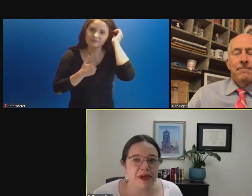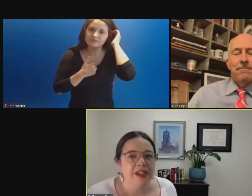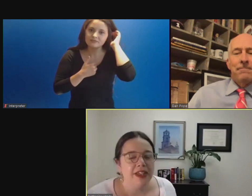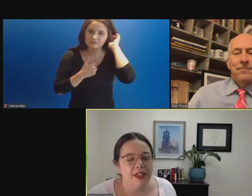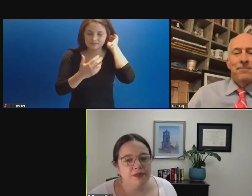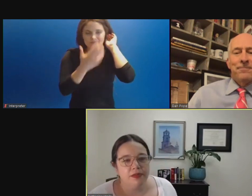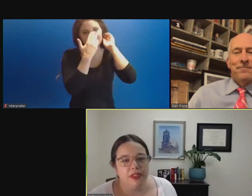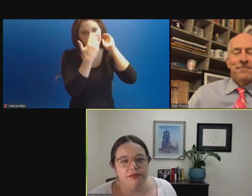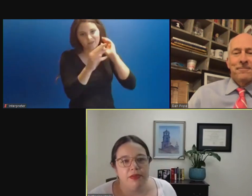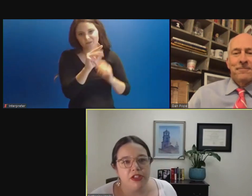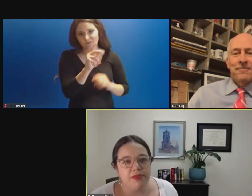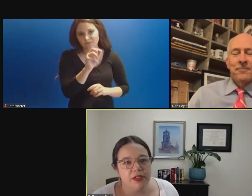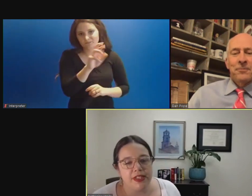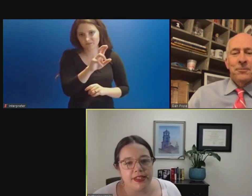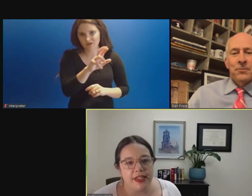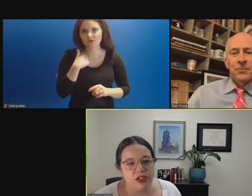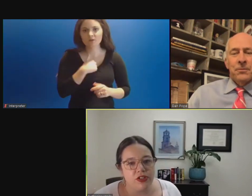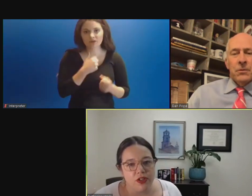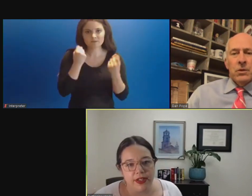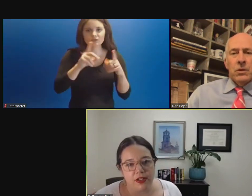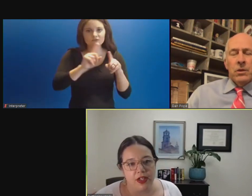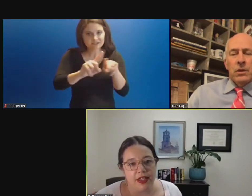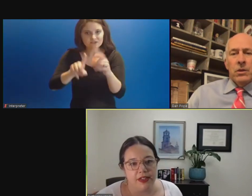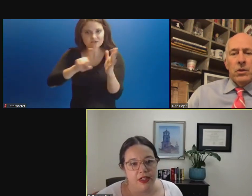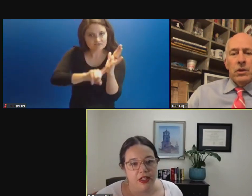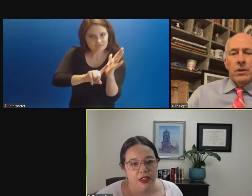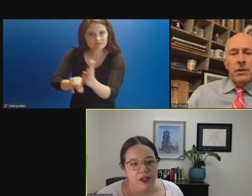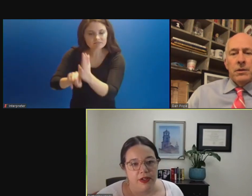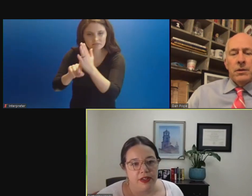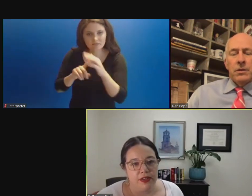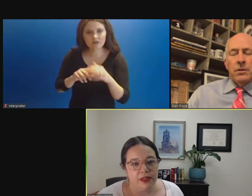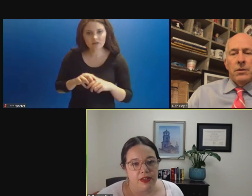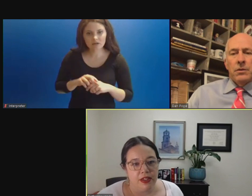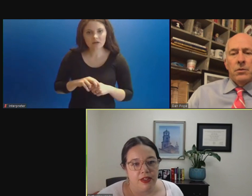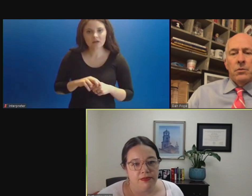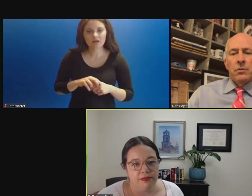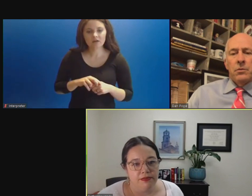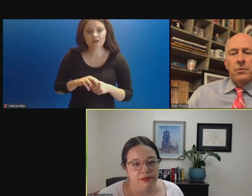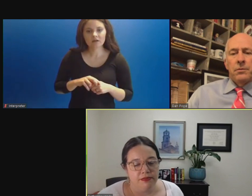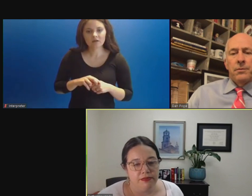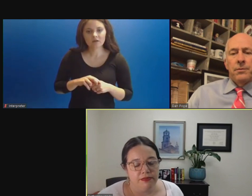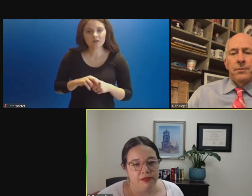Thank you, Mayor. We have multiple investigations going on with